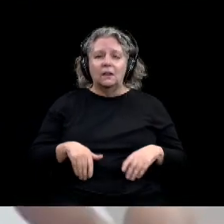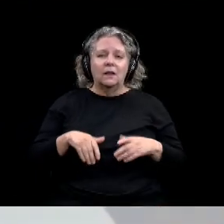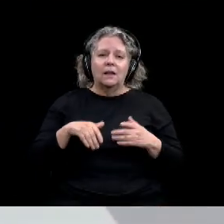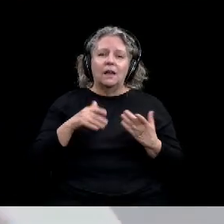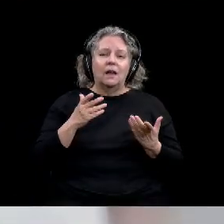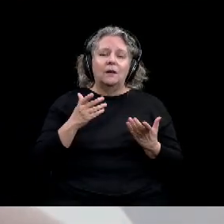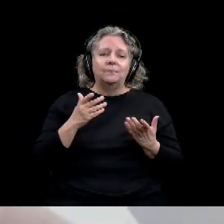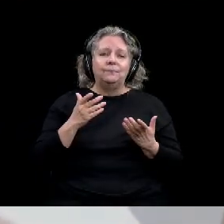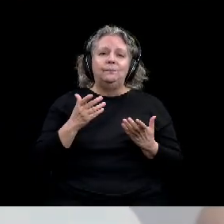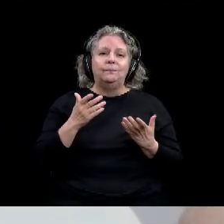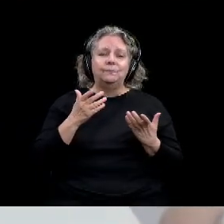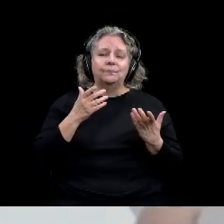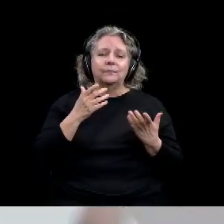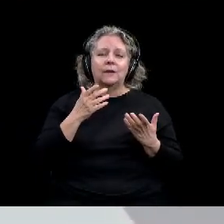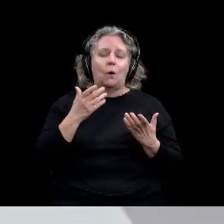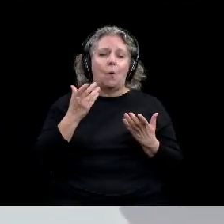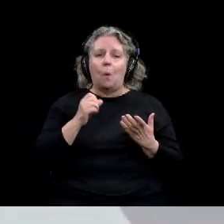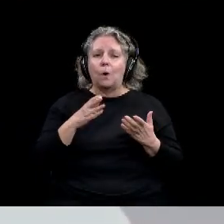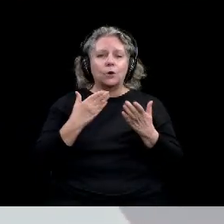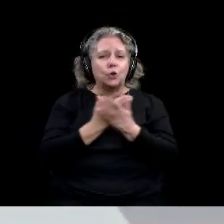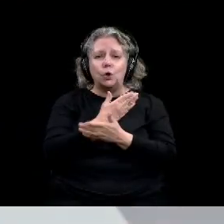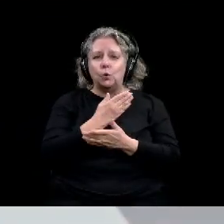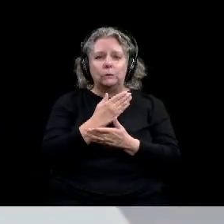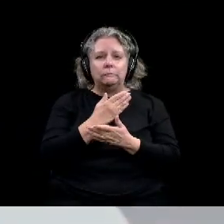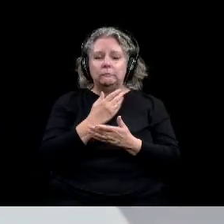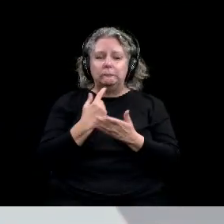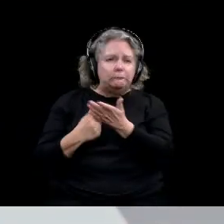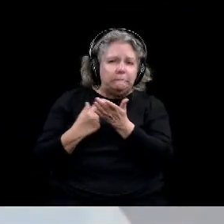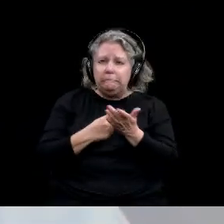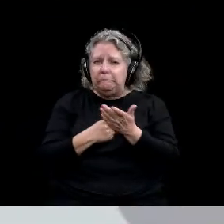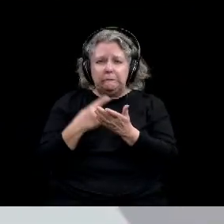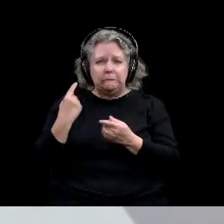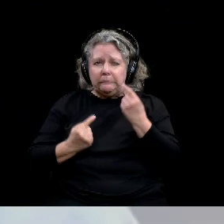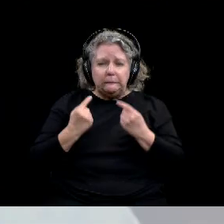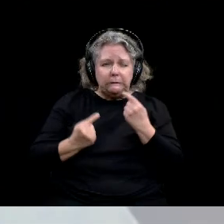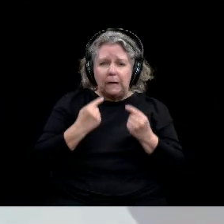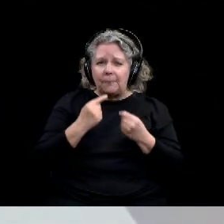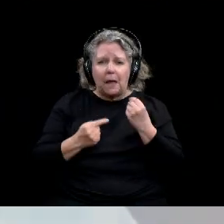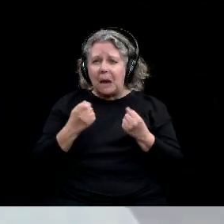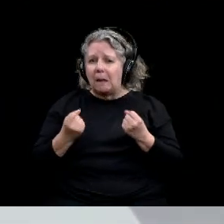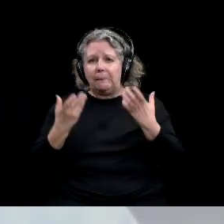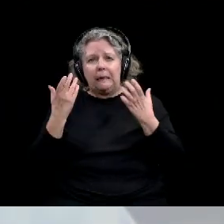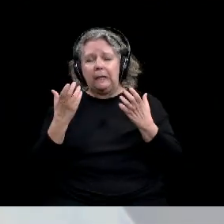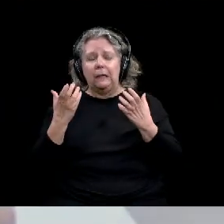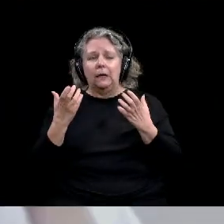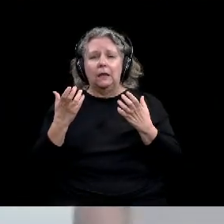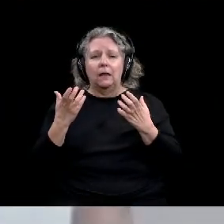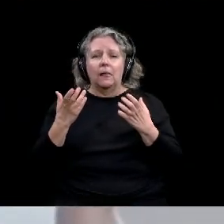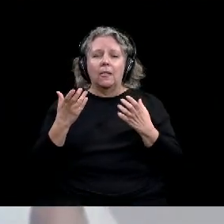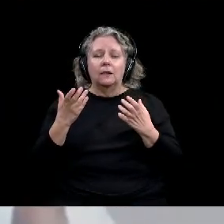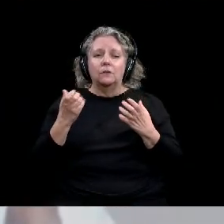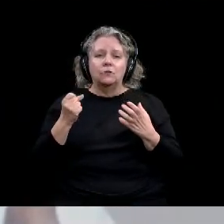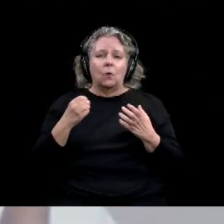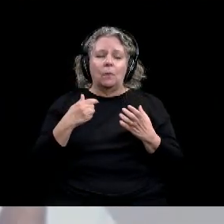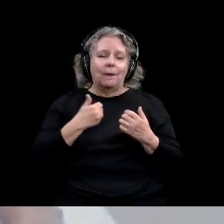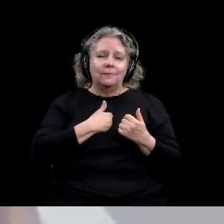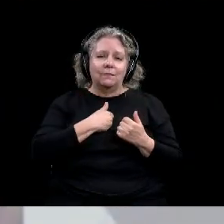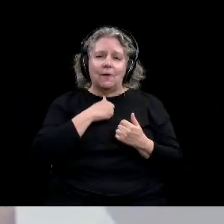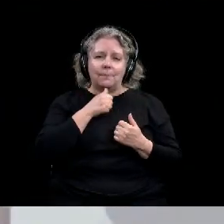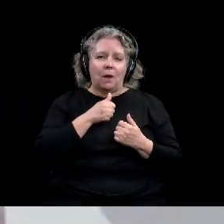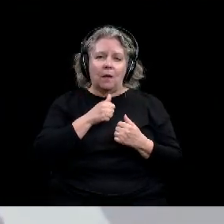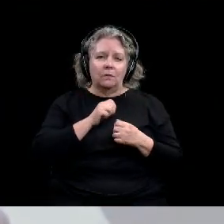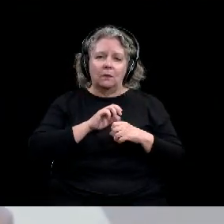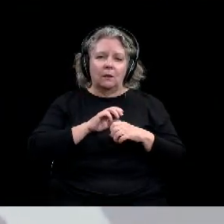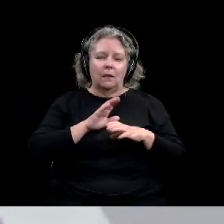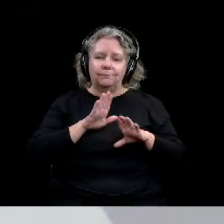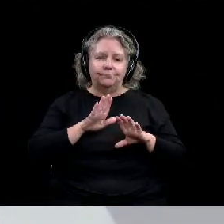pushing very hard personally on this issue. Again, I think that for a conscientious, very